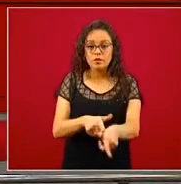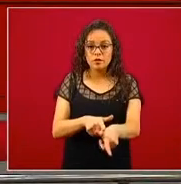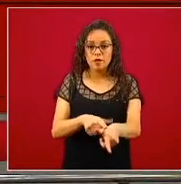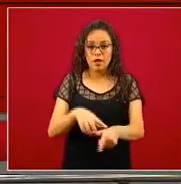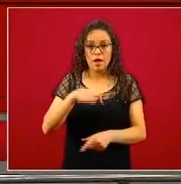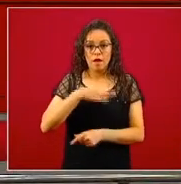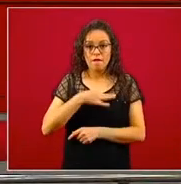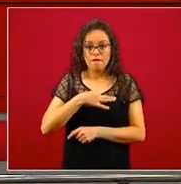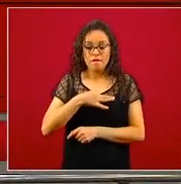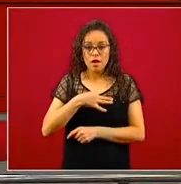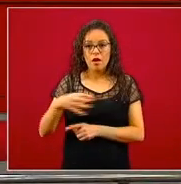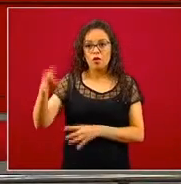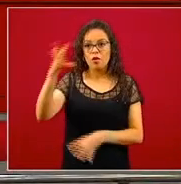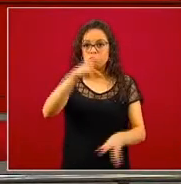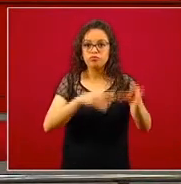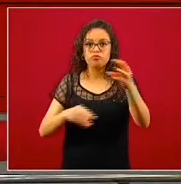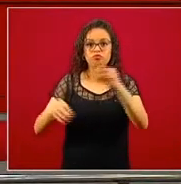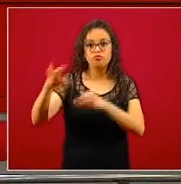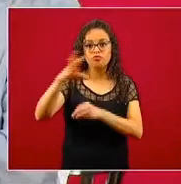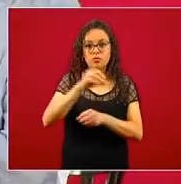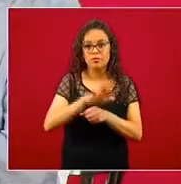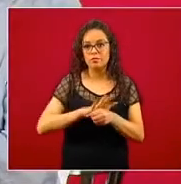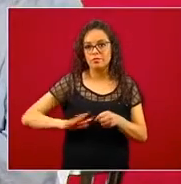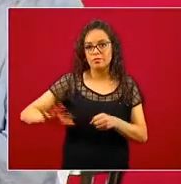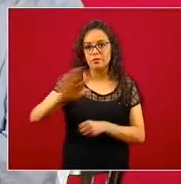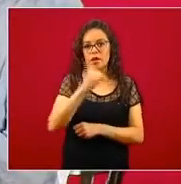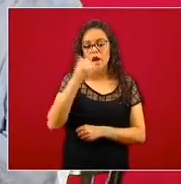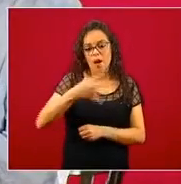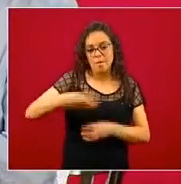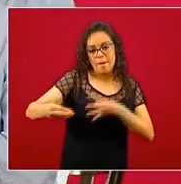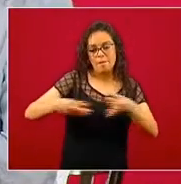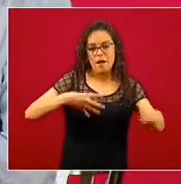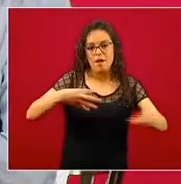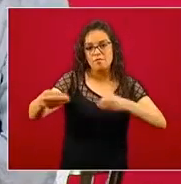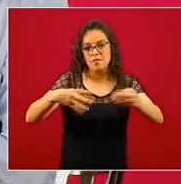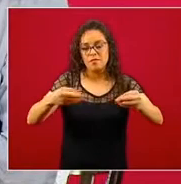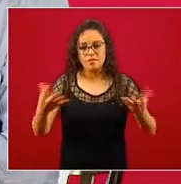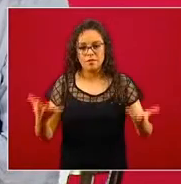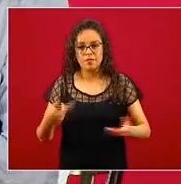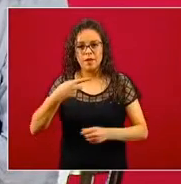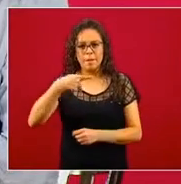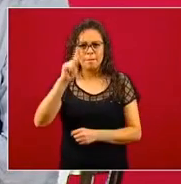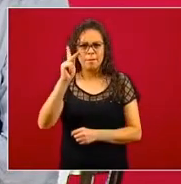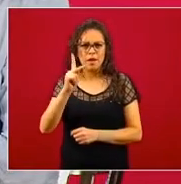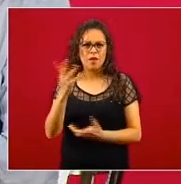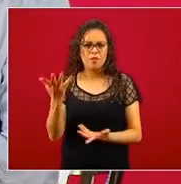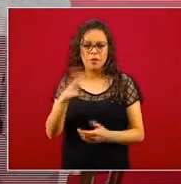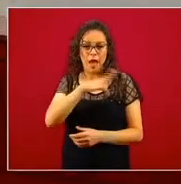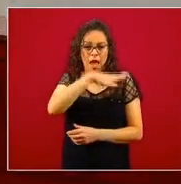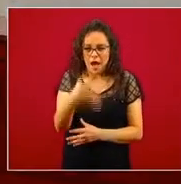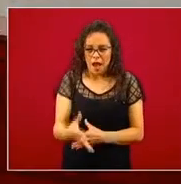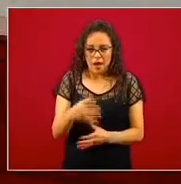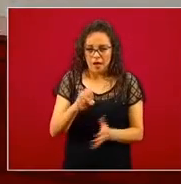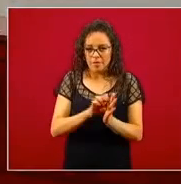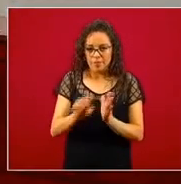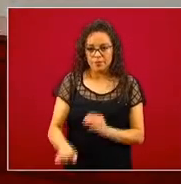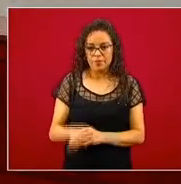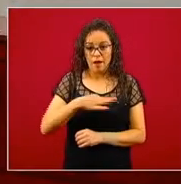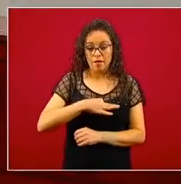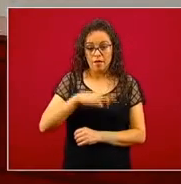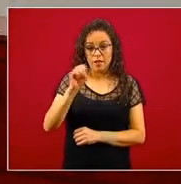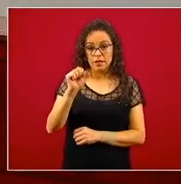of how long this SARS-CoV virus is going to circulate and bring about disease.